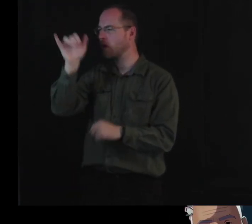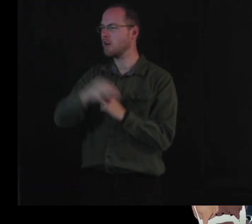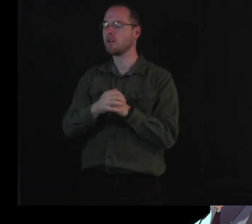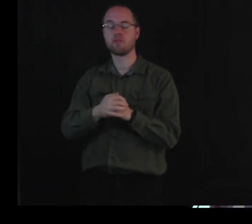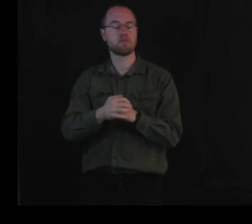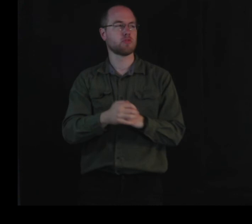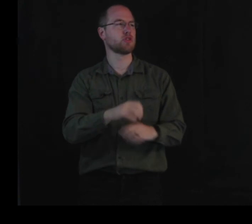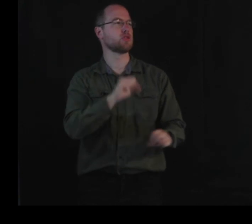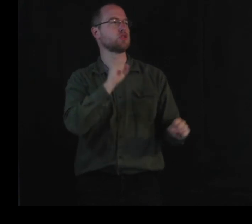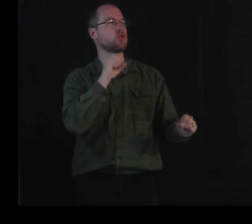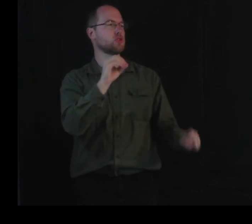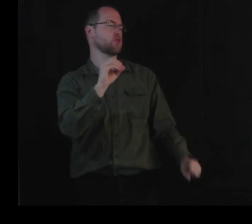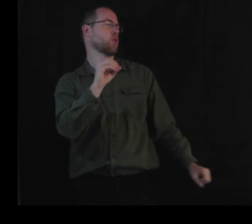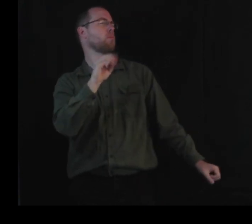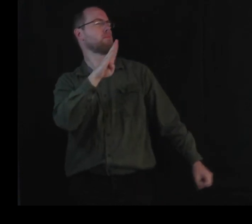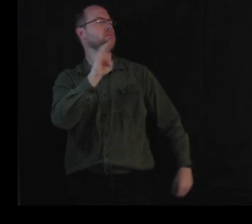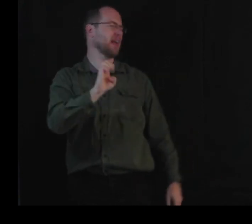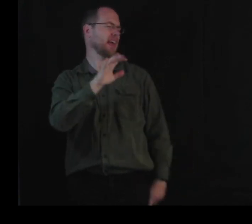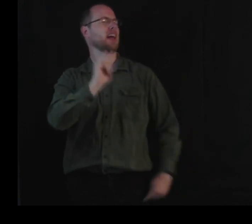it.